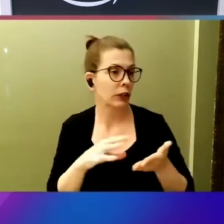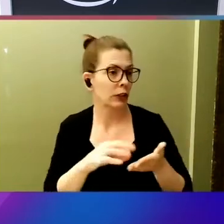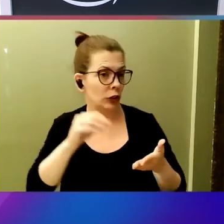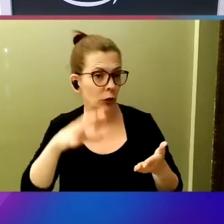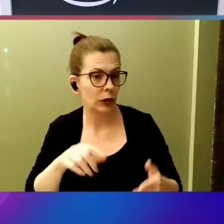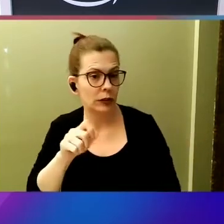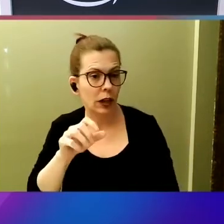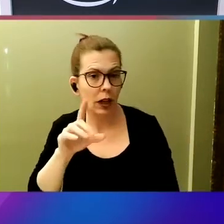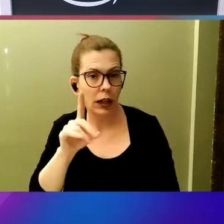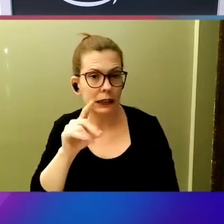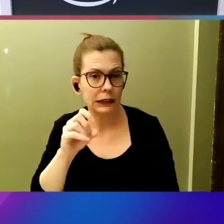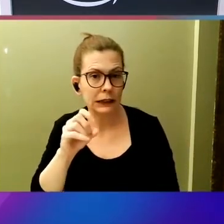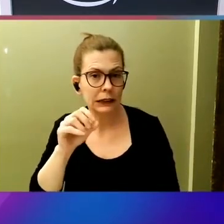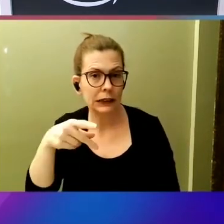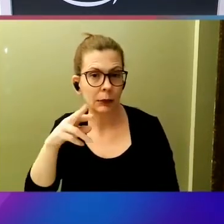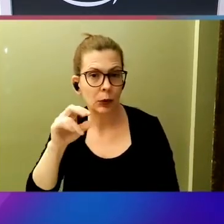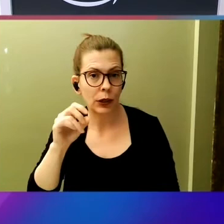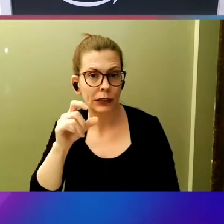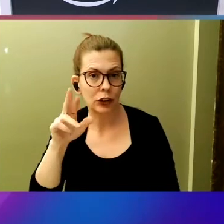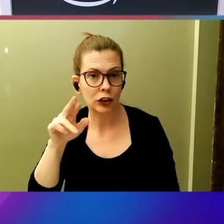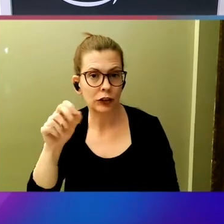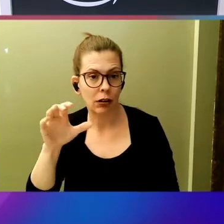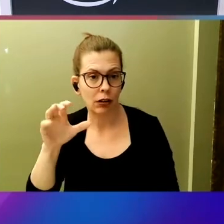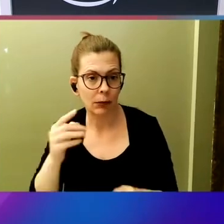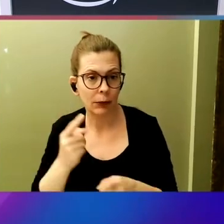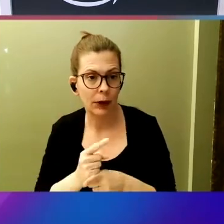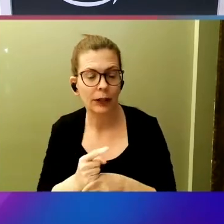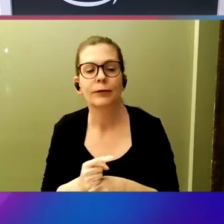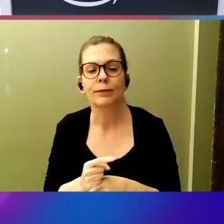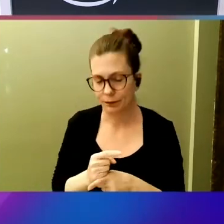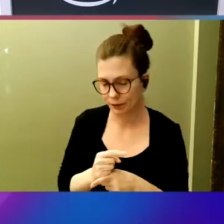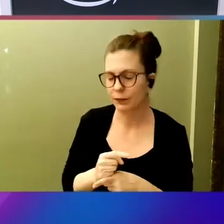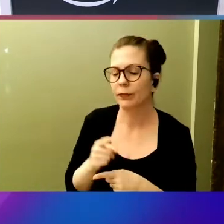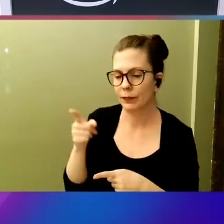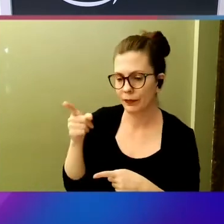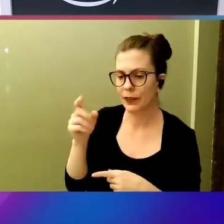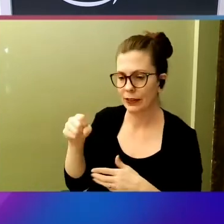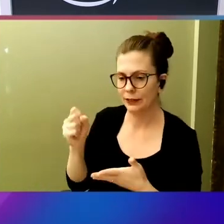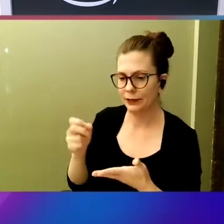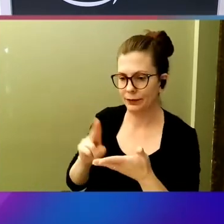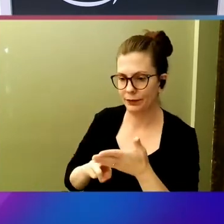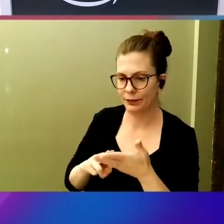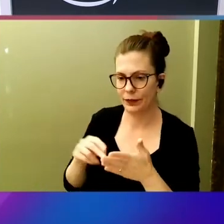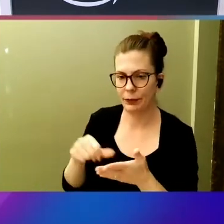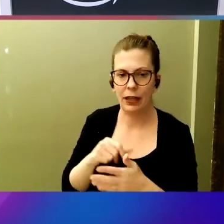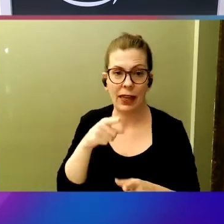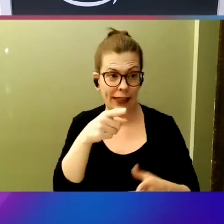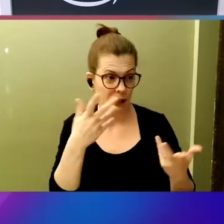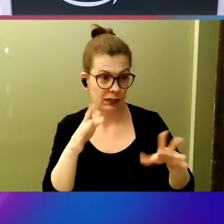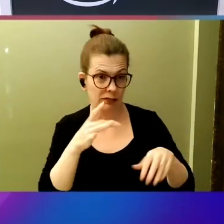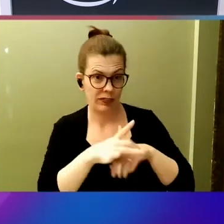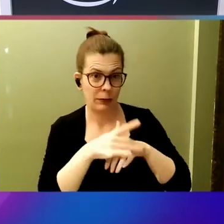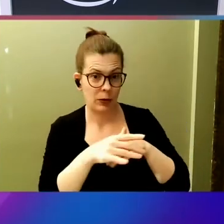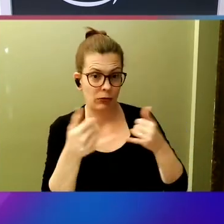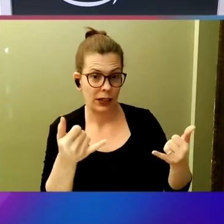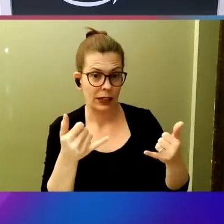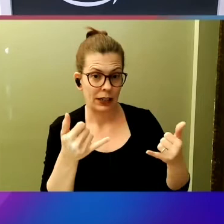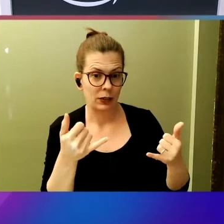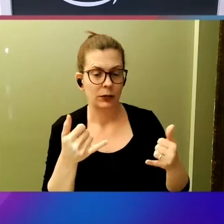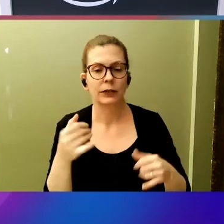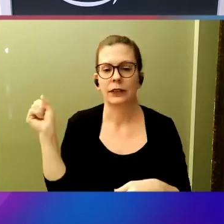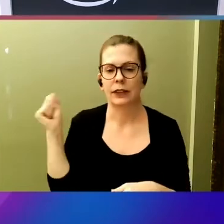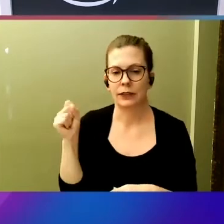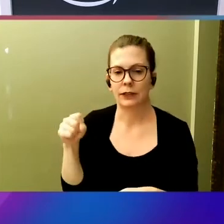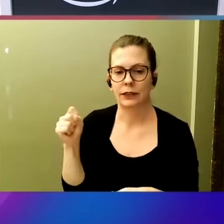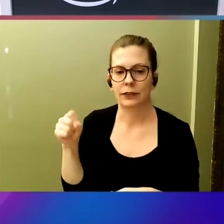student.deepracer.com, right? So yes, this is the sign-in page. And this is live right now? This is live right now. Okay. Exactly.